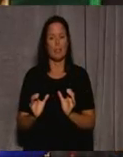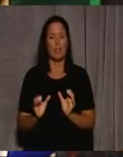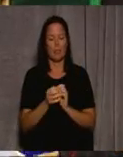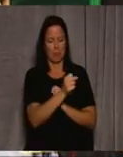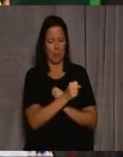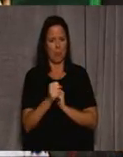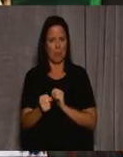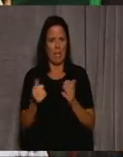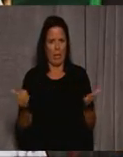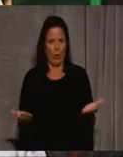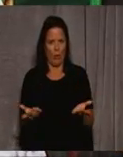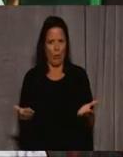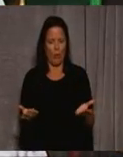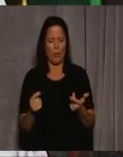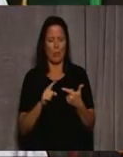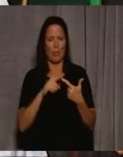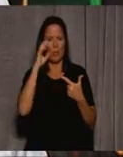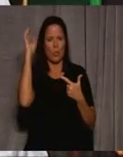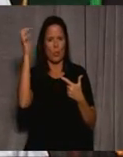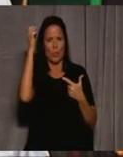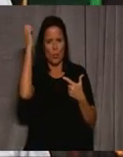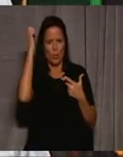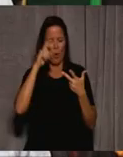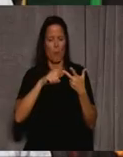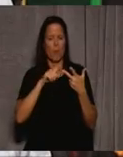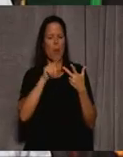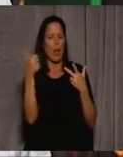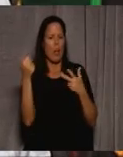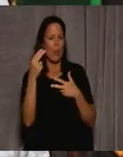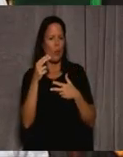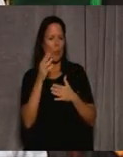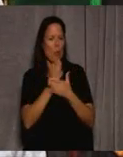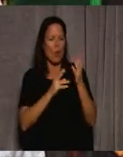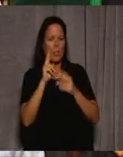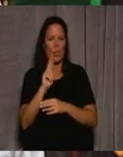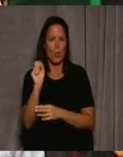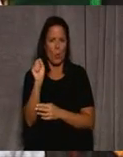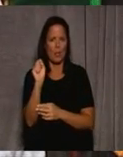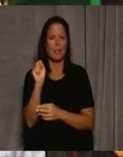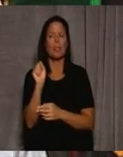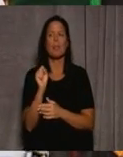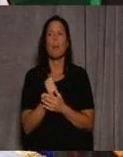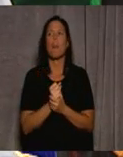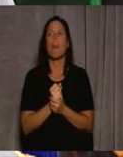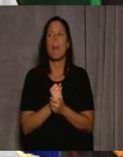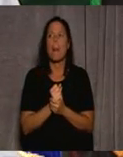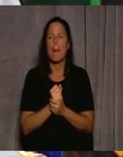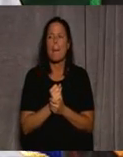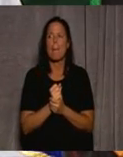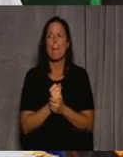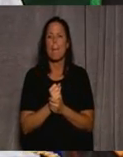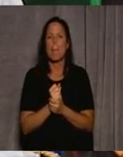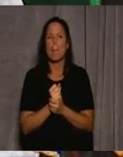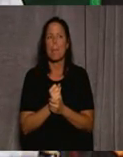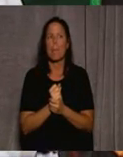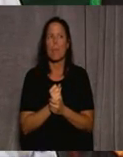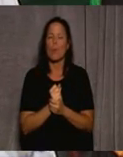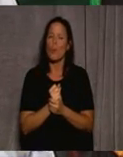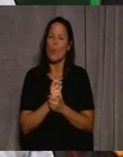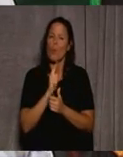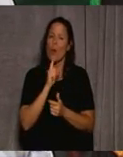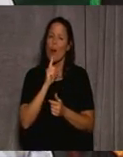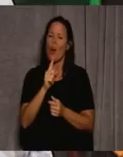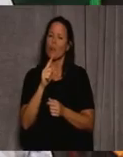in Europe and elsewhere in the United States. We are indeed one